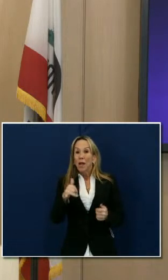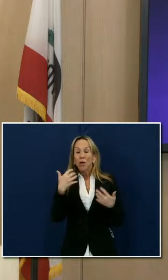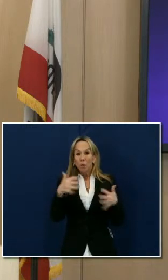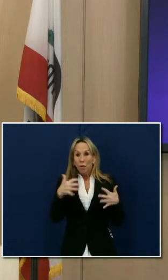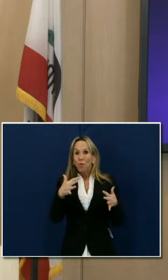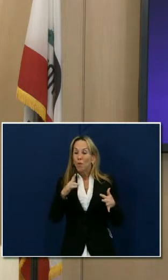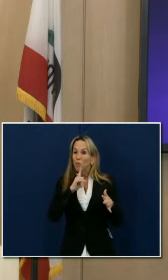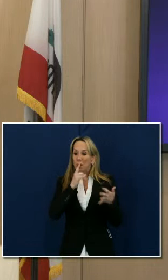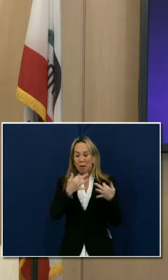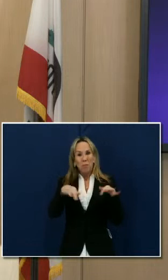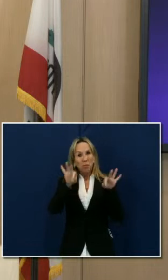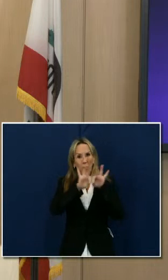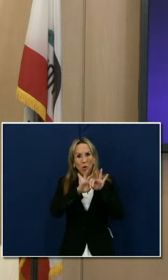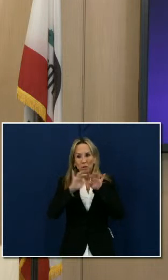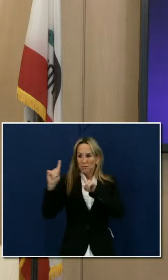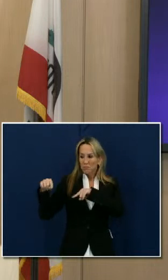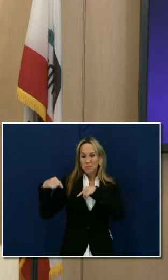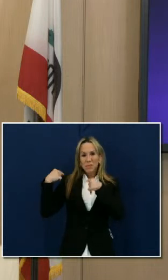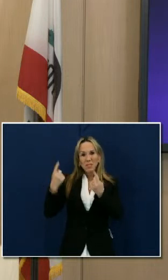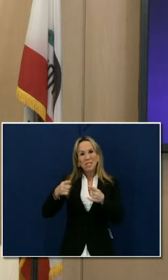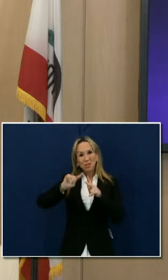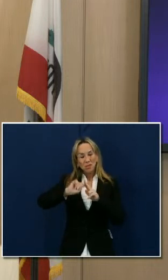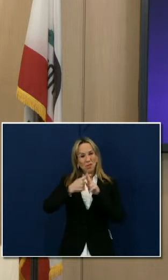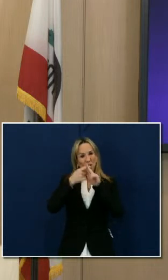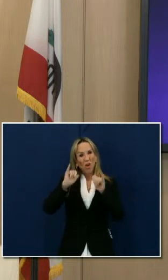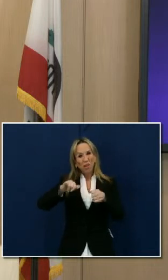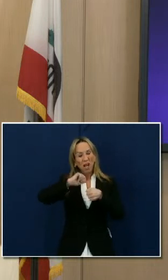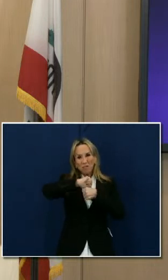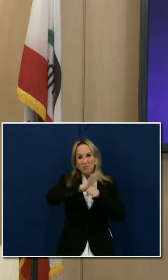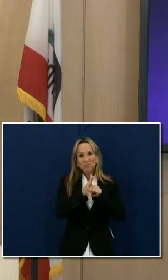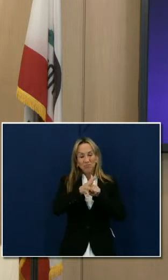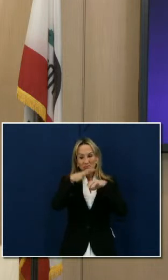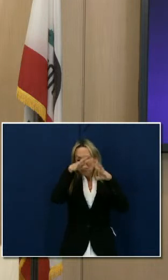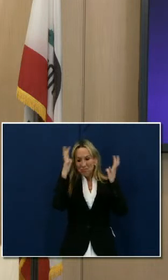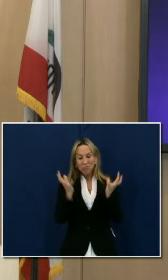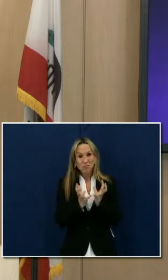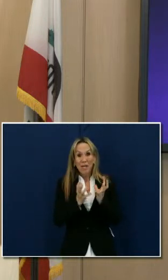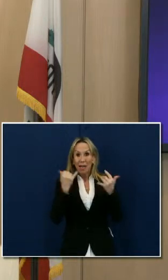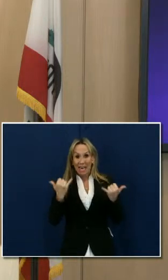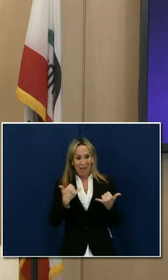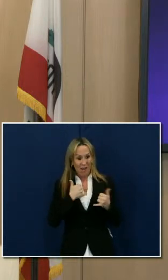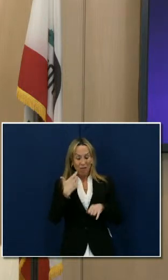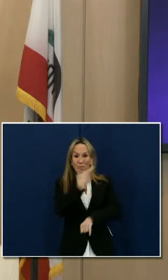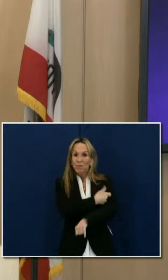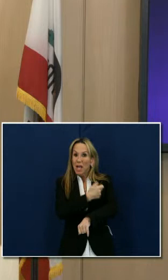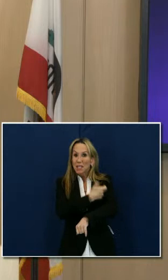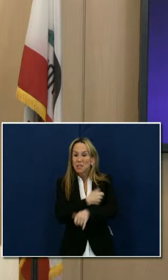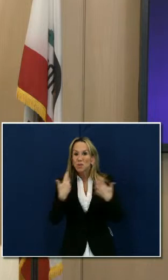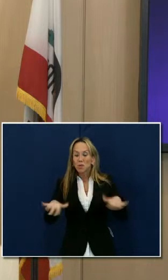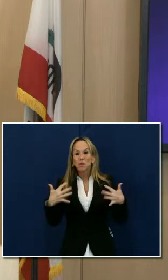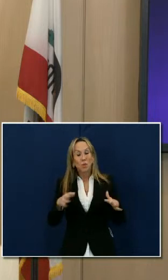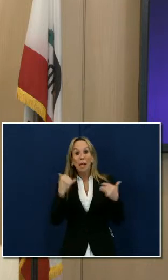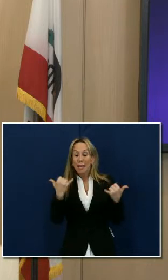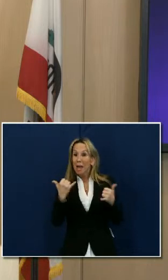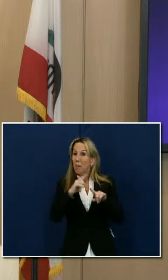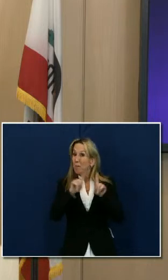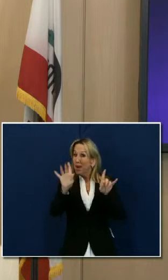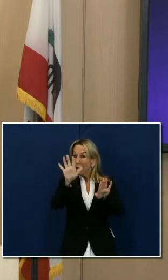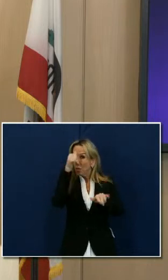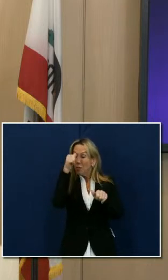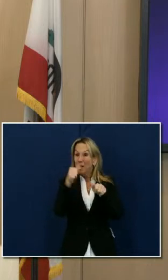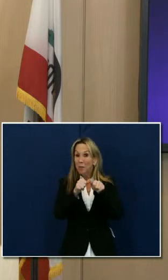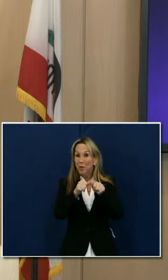fight against this global pandemic. But as we get out these vaccines, it's critical to remind